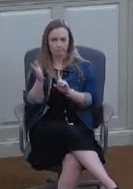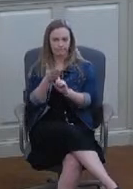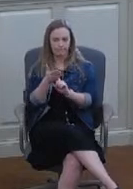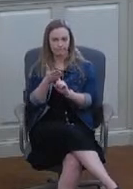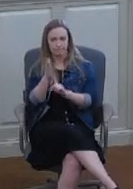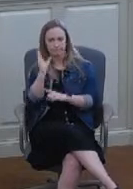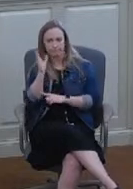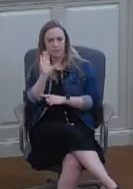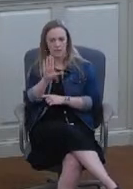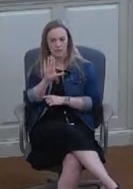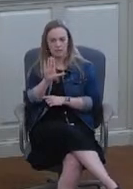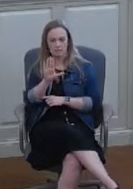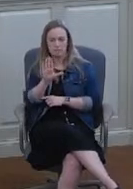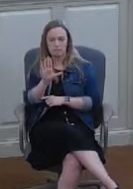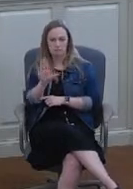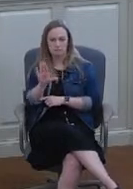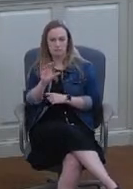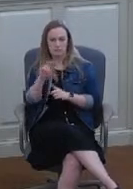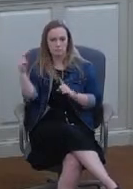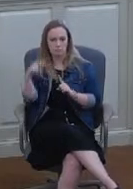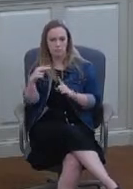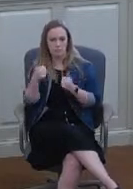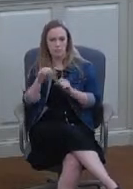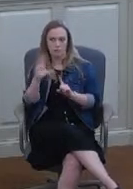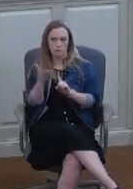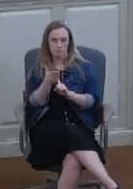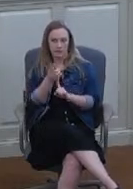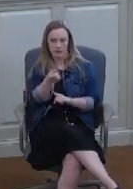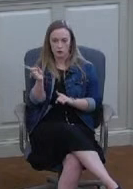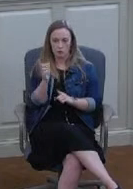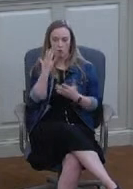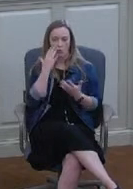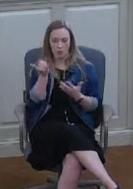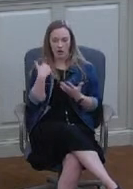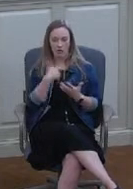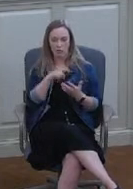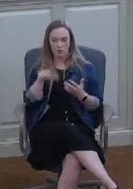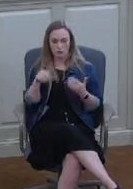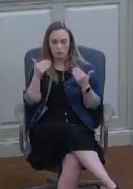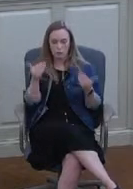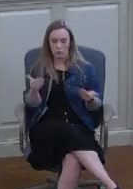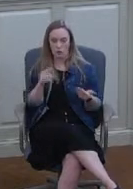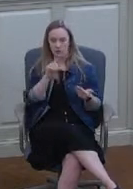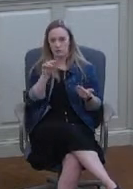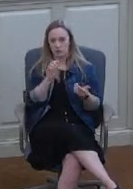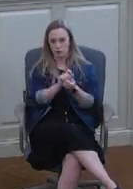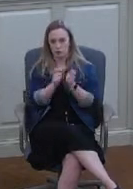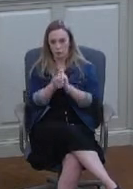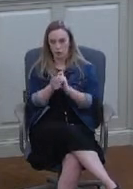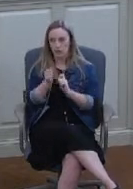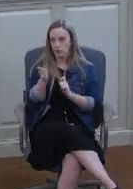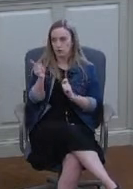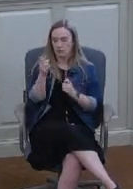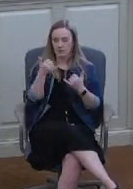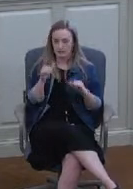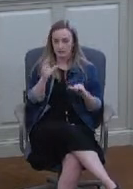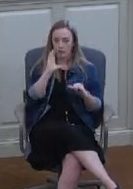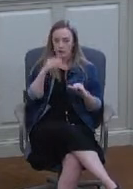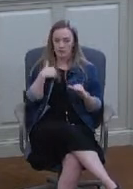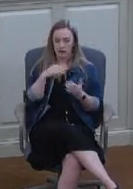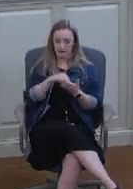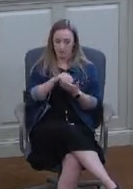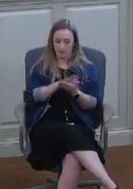his side, to try to persuade you as to why the zone change should be done. You still would have the record from the planning commission in front